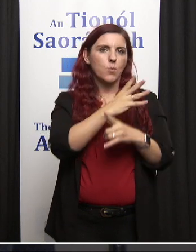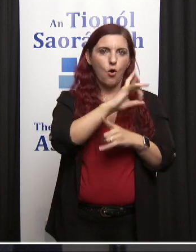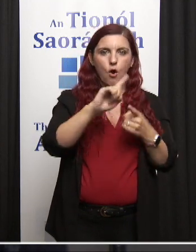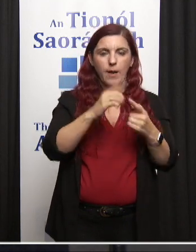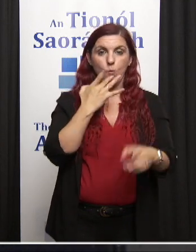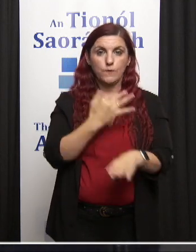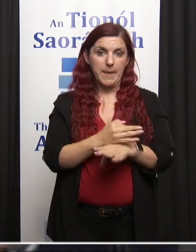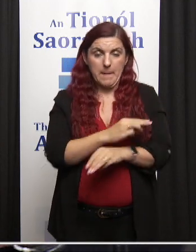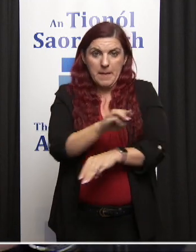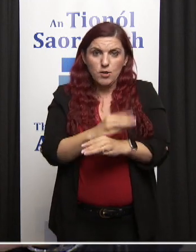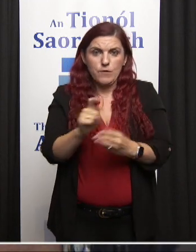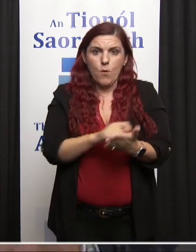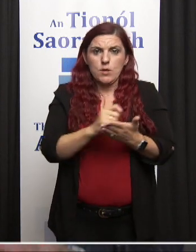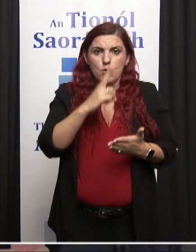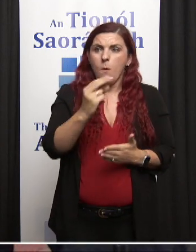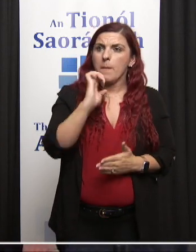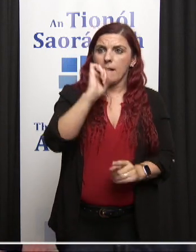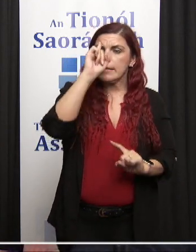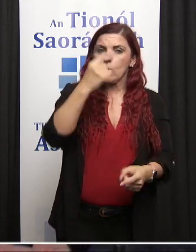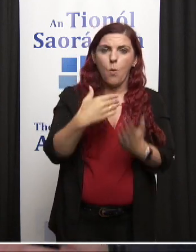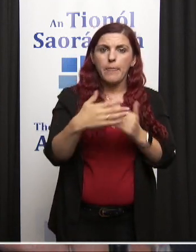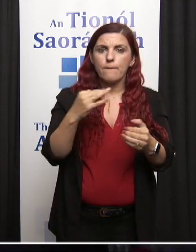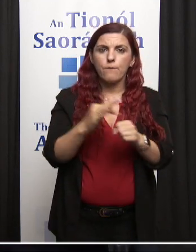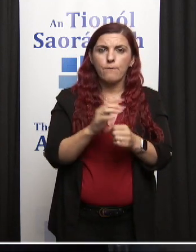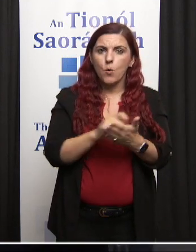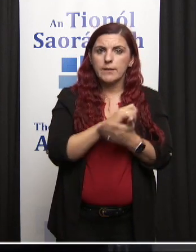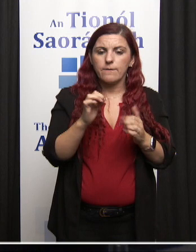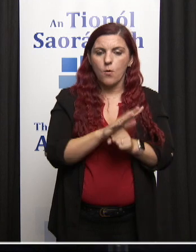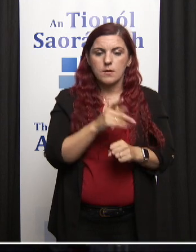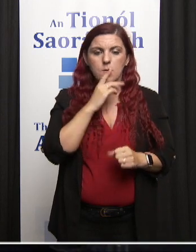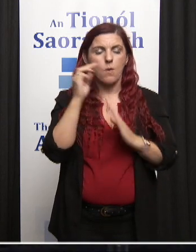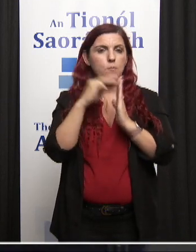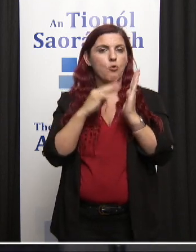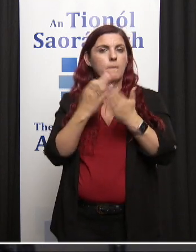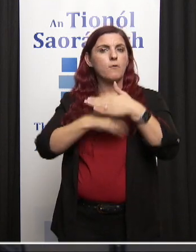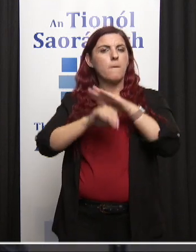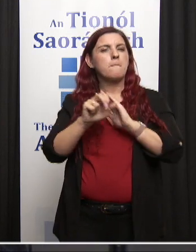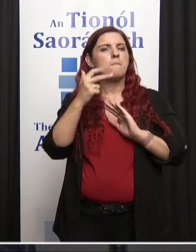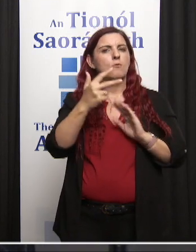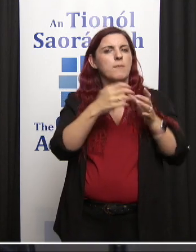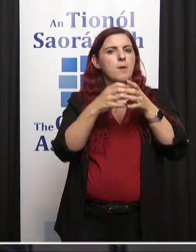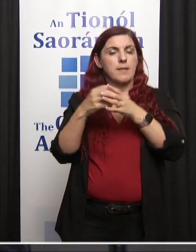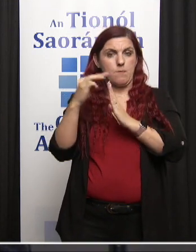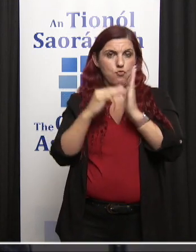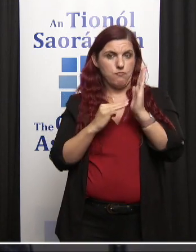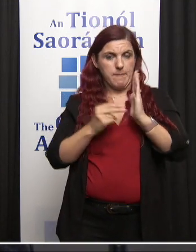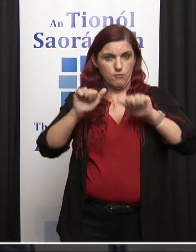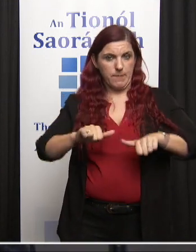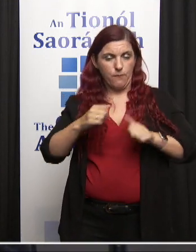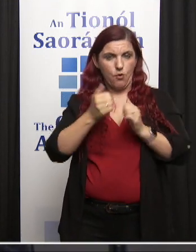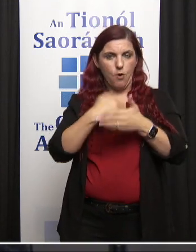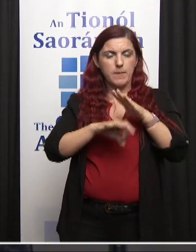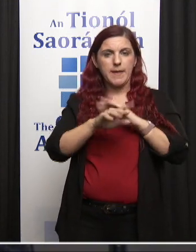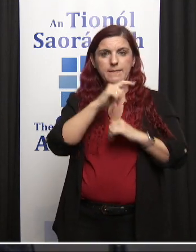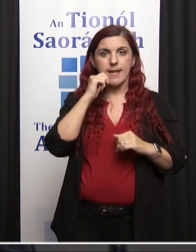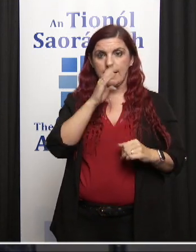because the government programme says, the programme for government for the three parties say that directly elected mayors are